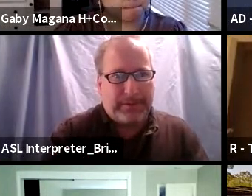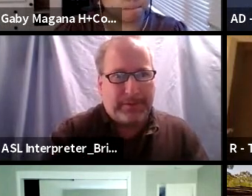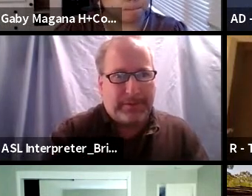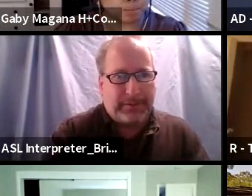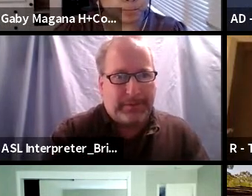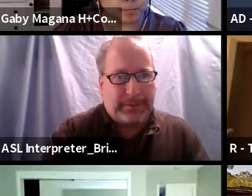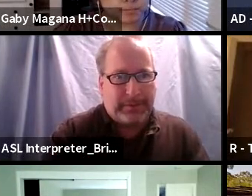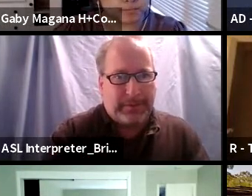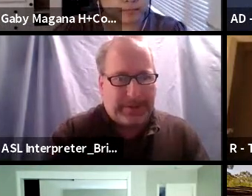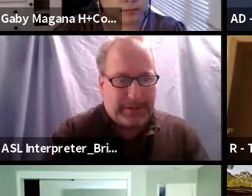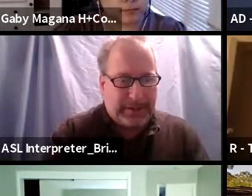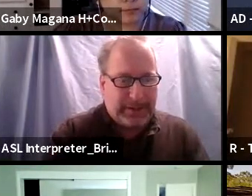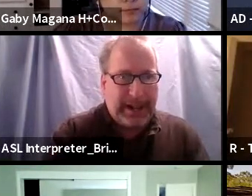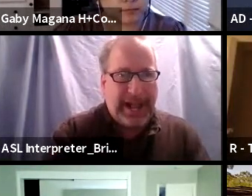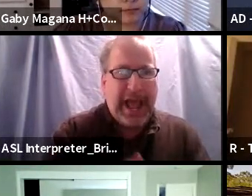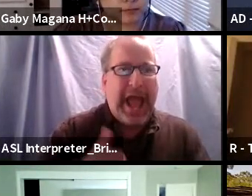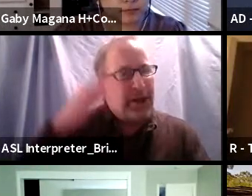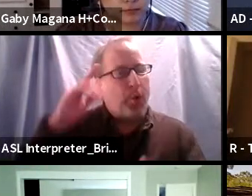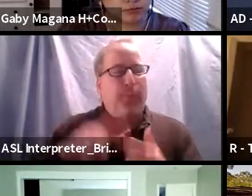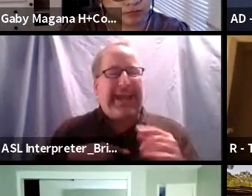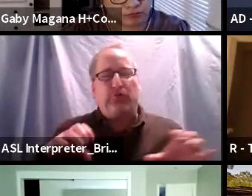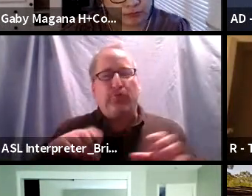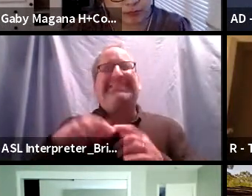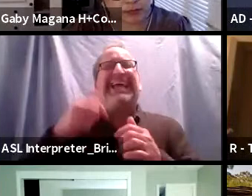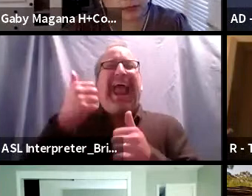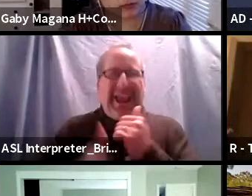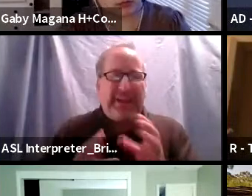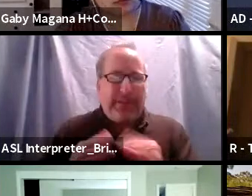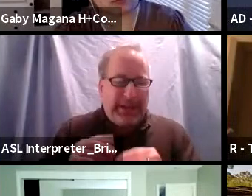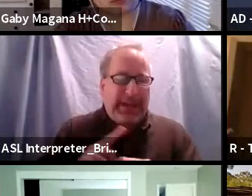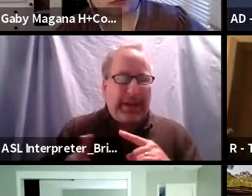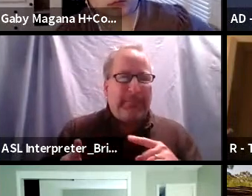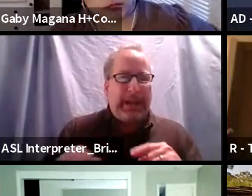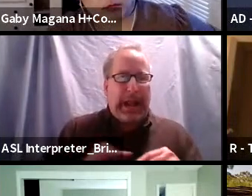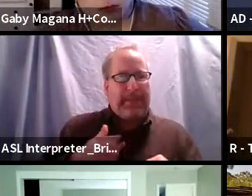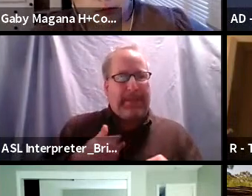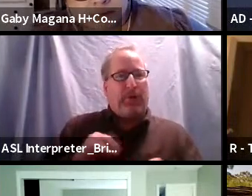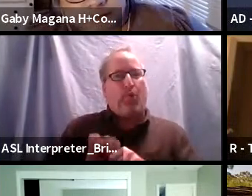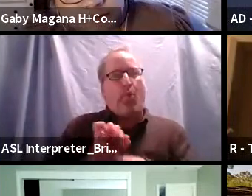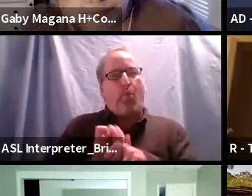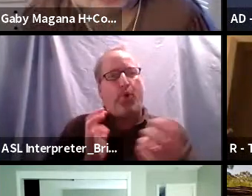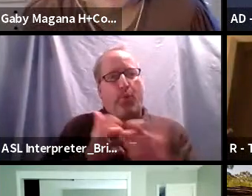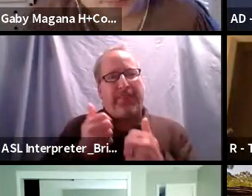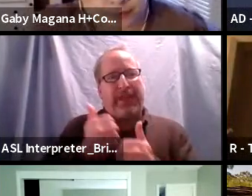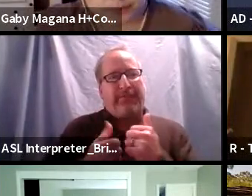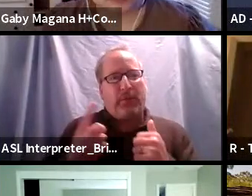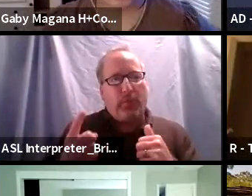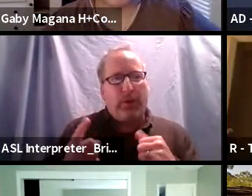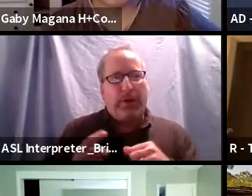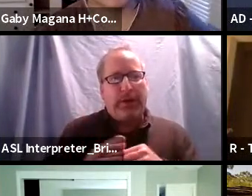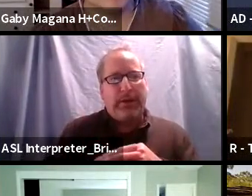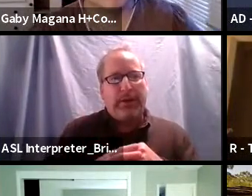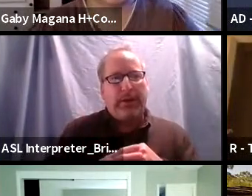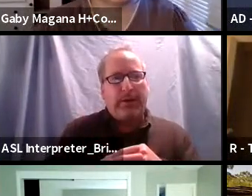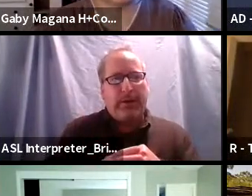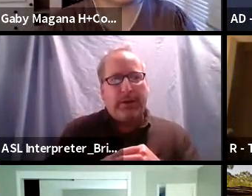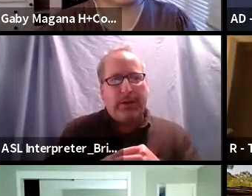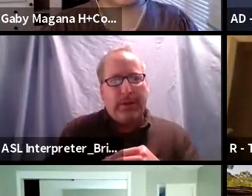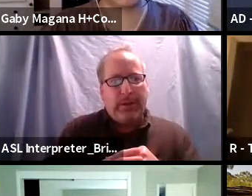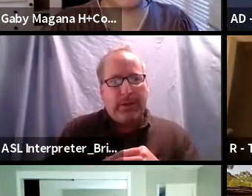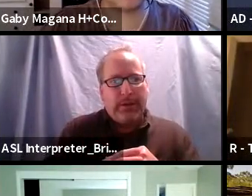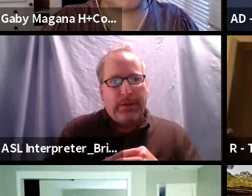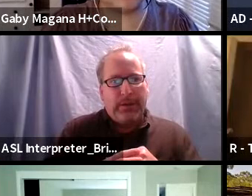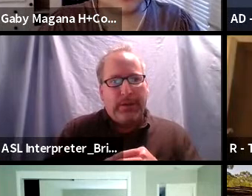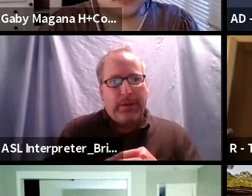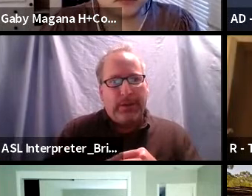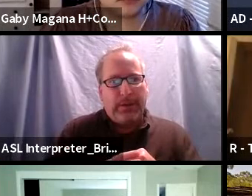doing that. But to Catherine's point, I'm happy maybe to work with any of the co-hosts that volunteer for the next meeting to